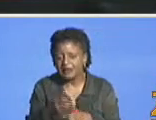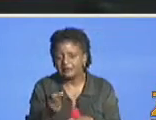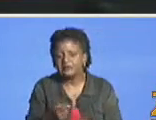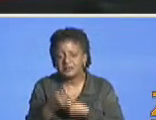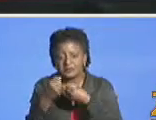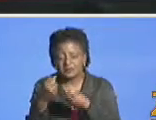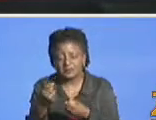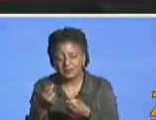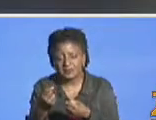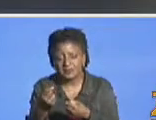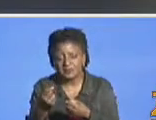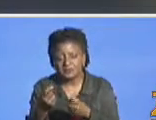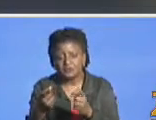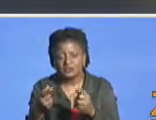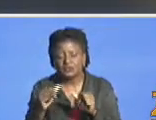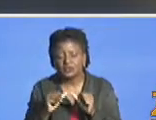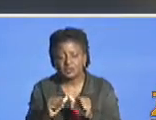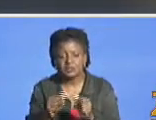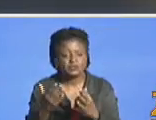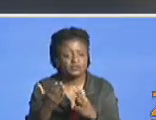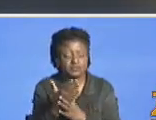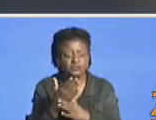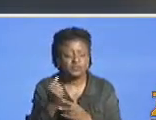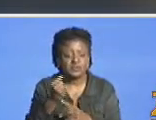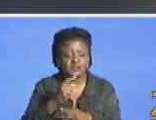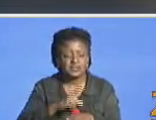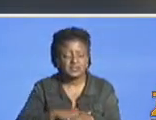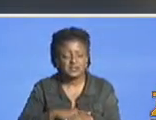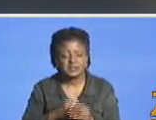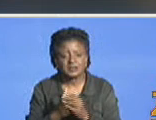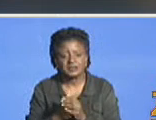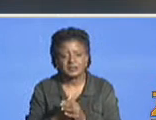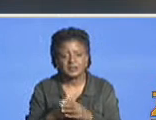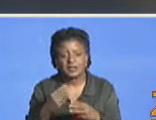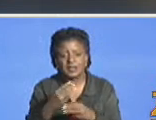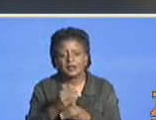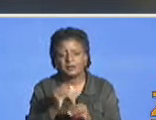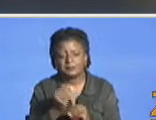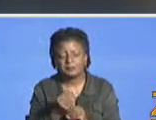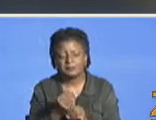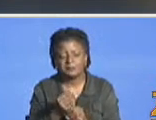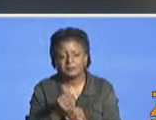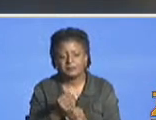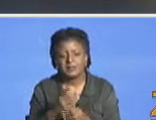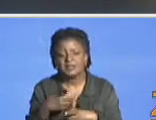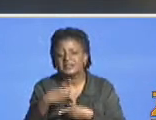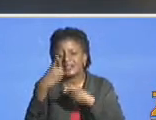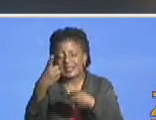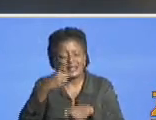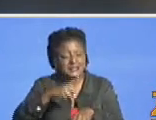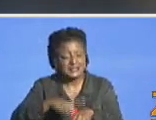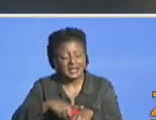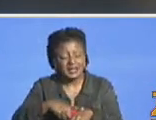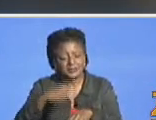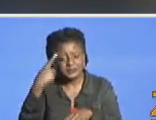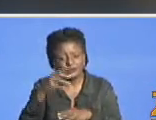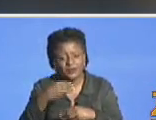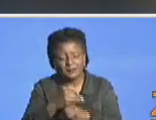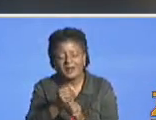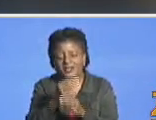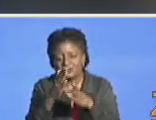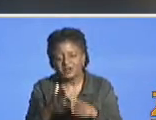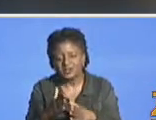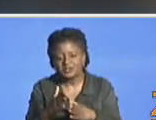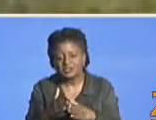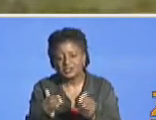last us through the season. Lead times for manufacturers are extended as a result of delays in the global supply chain, which has been affected